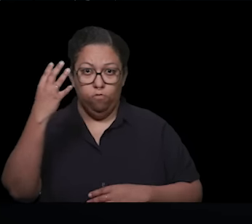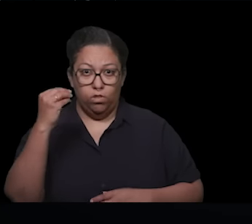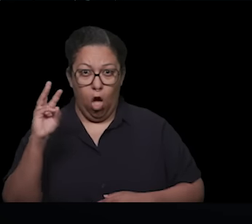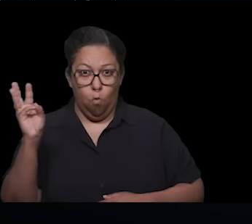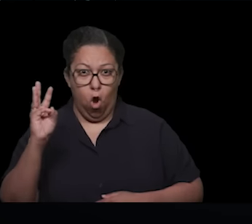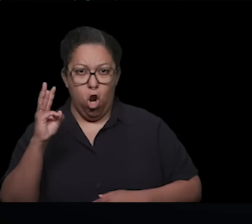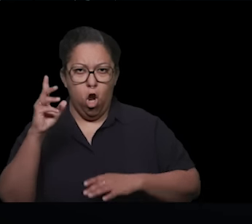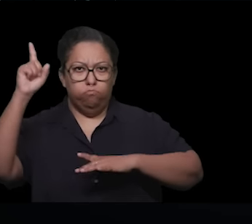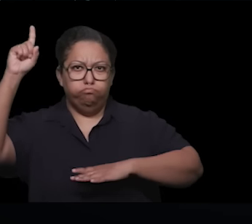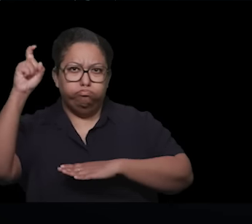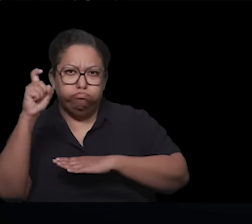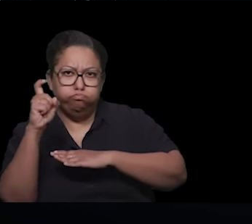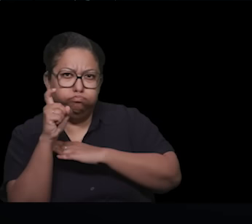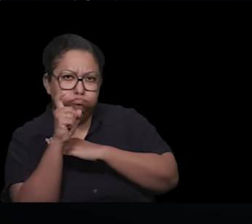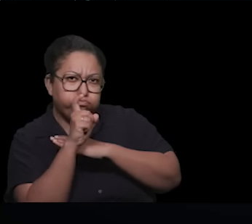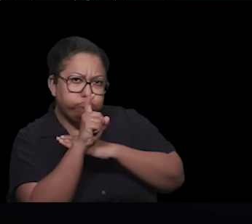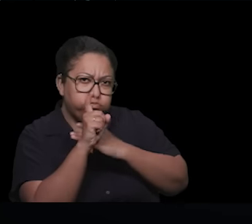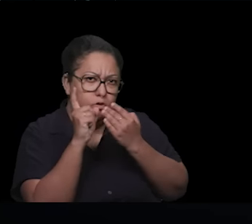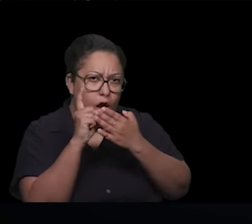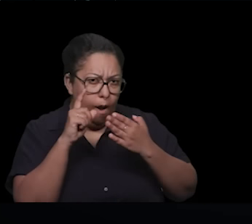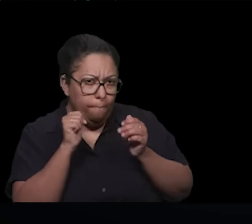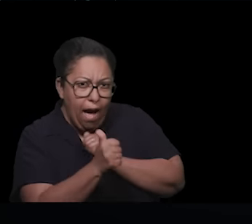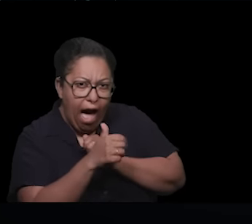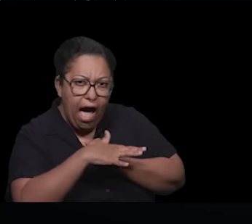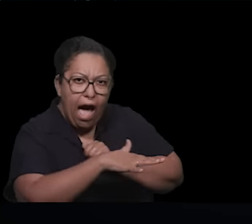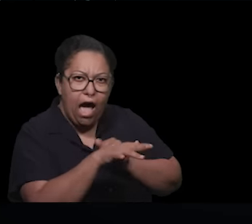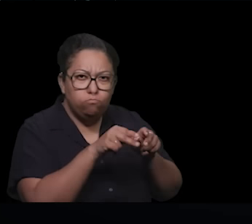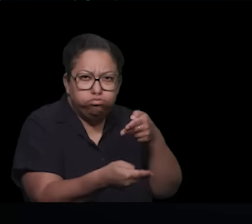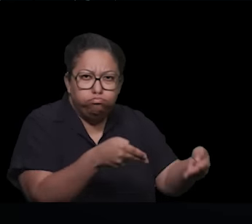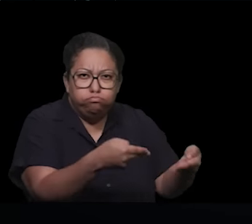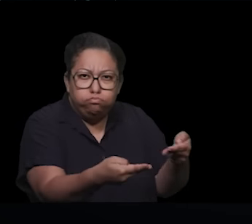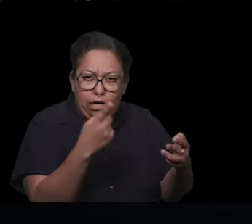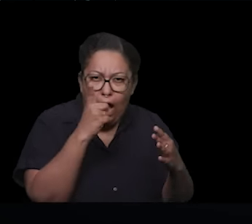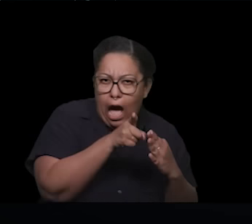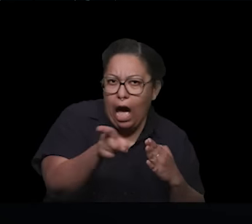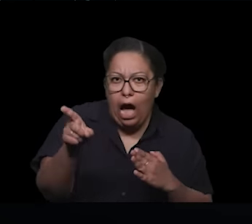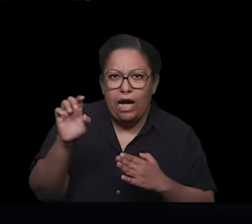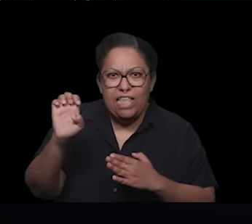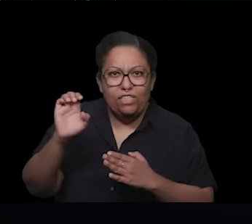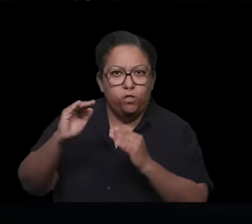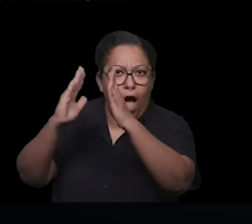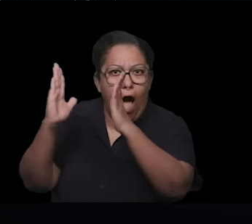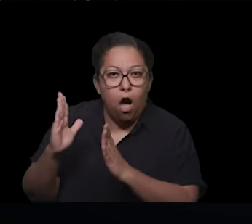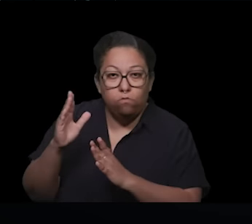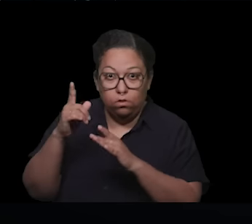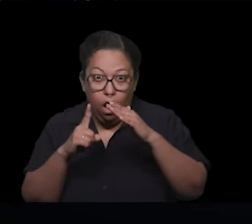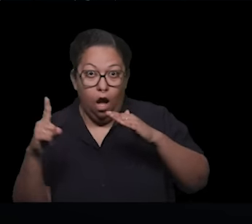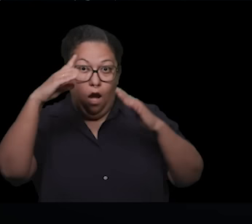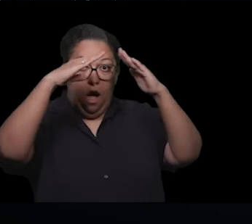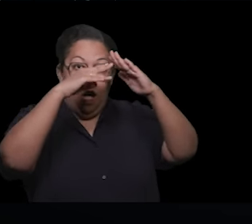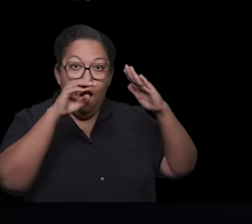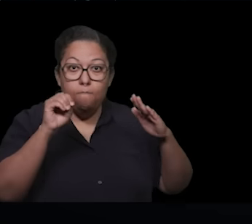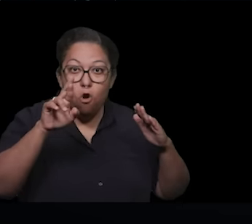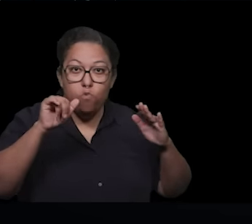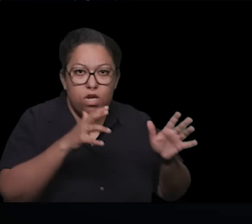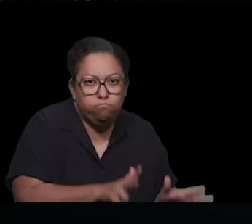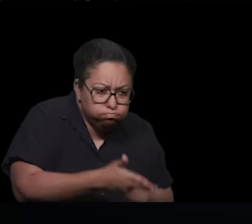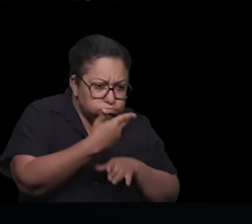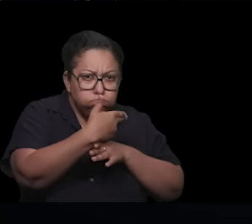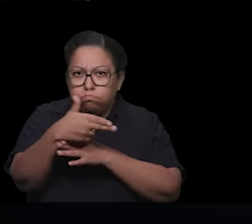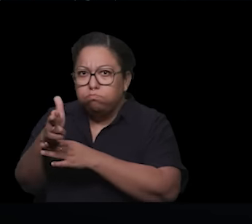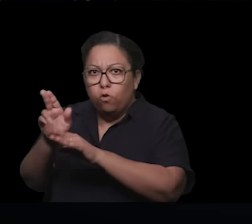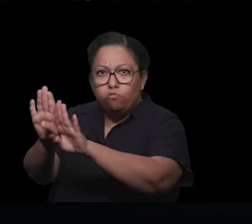Outside, Werner descends the steps from the wall. He passes wounded soldiers as he races toward Etienne's house. In the attic, Marie grabs the